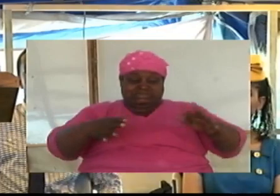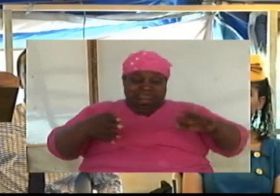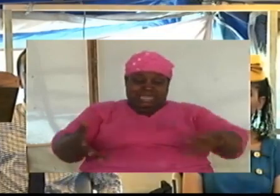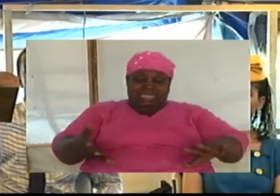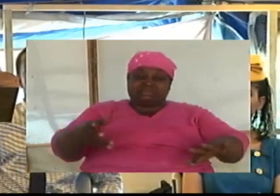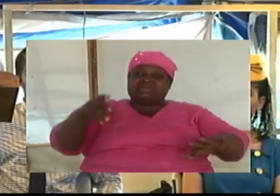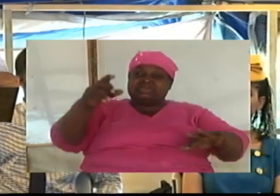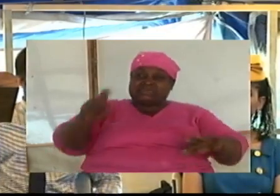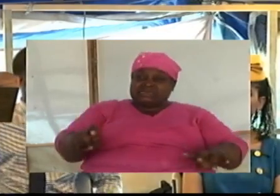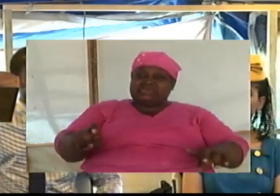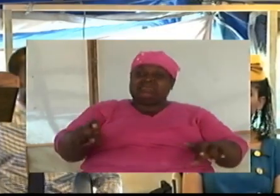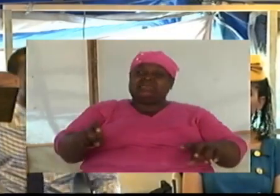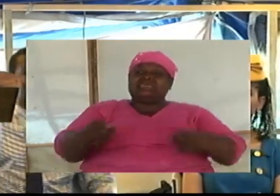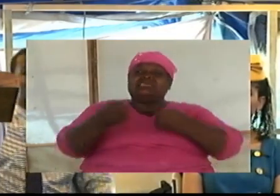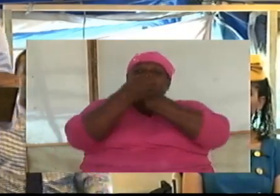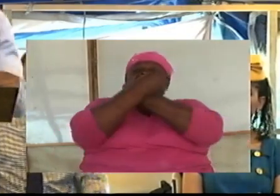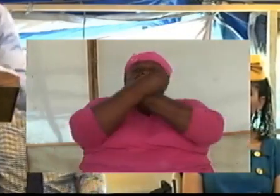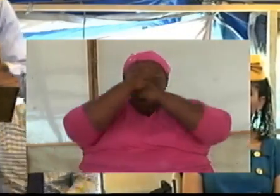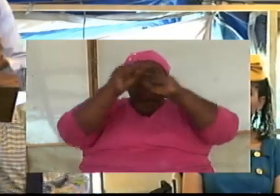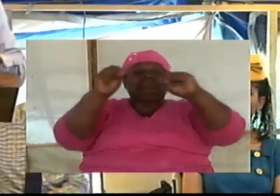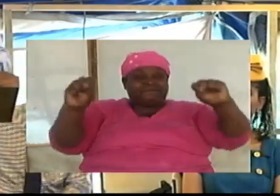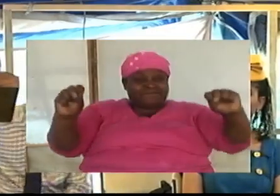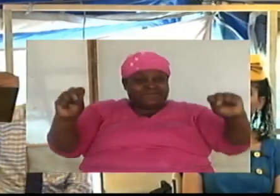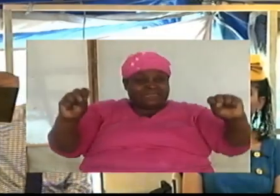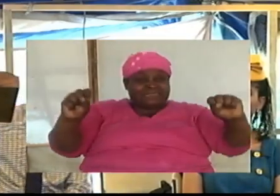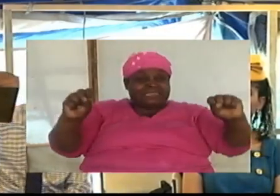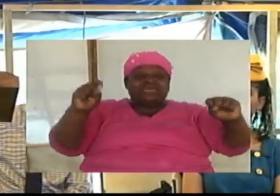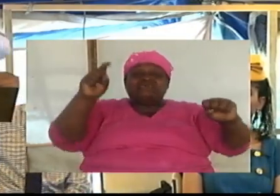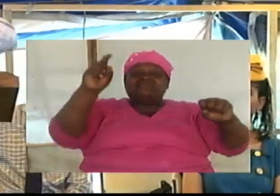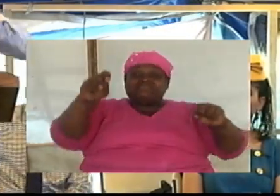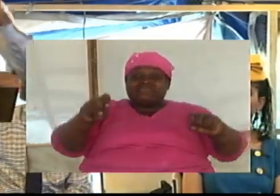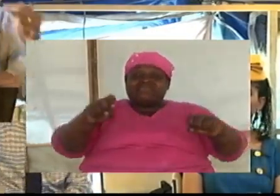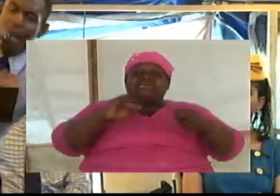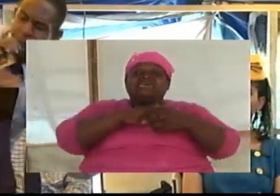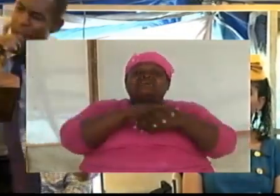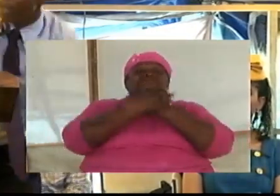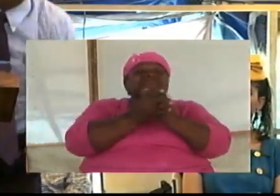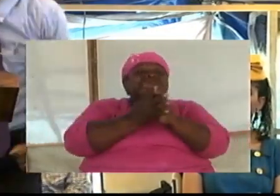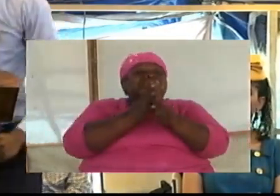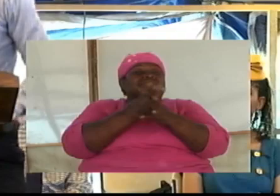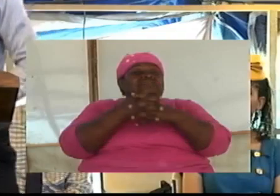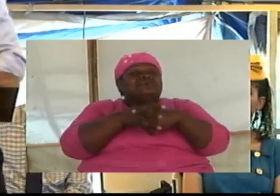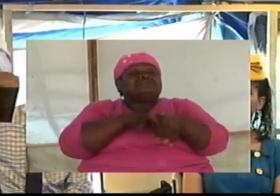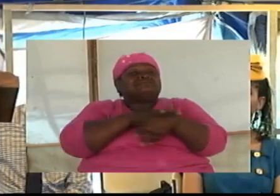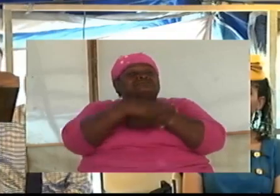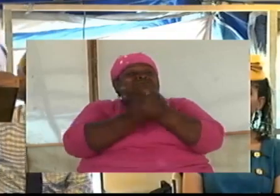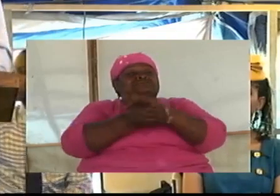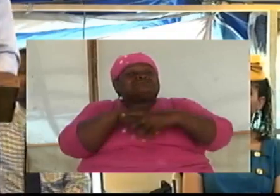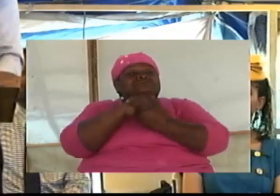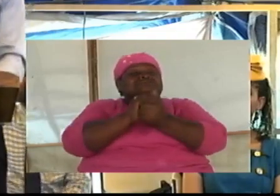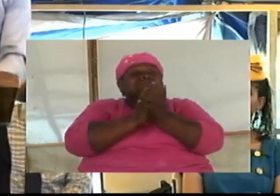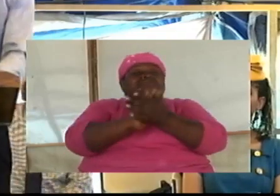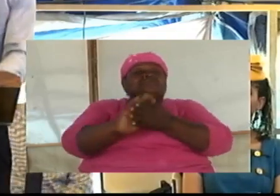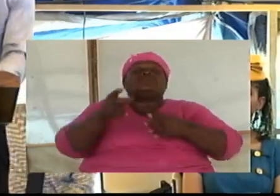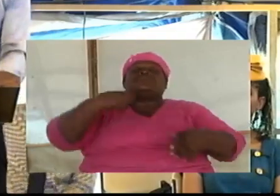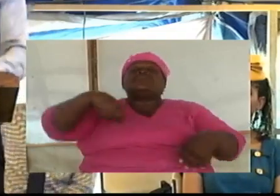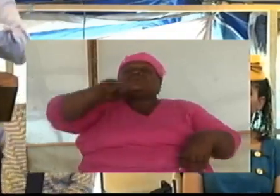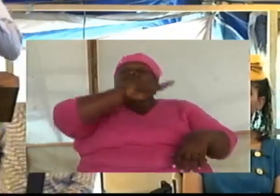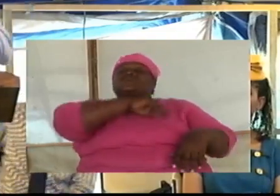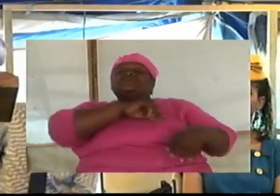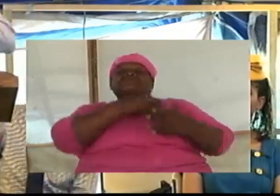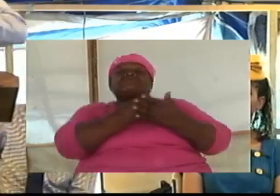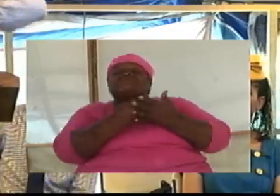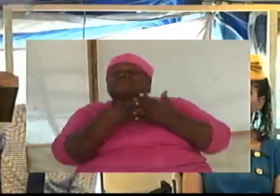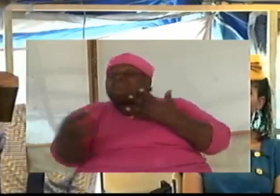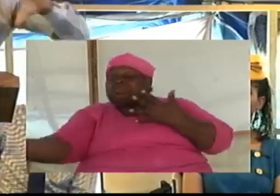in need of sterilization, praise the Lord Jesus, we feel, hallelujah, praise the Lord Jesus. But